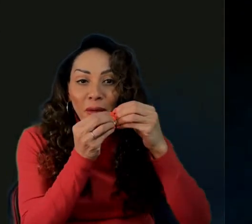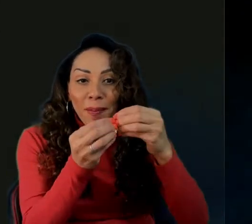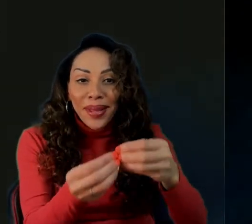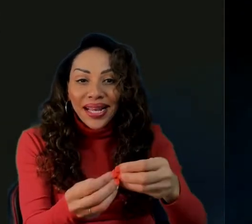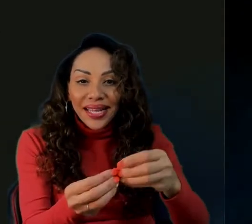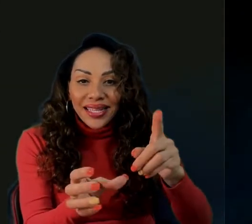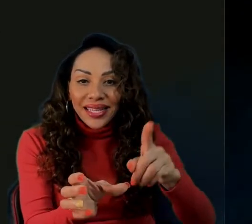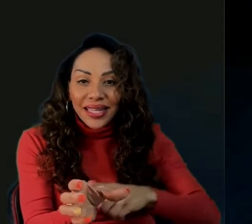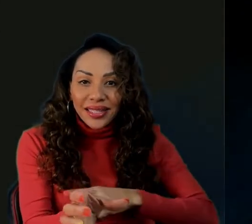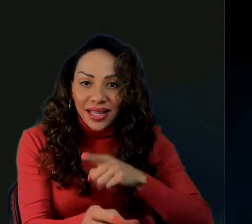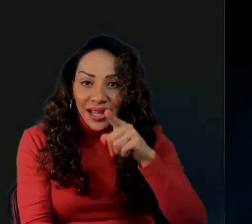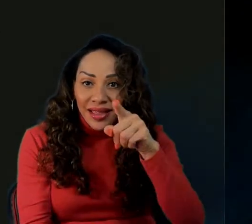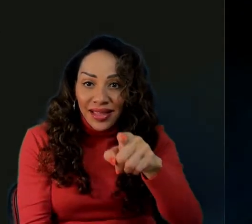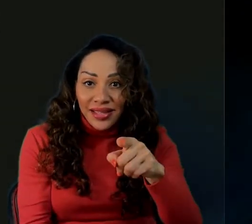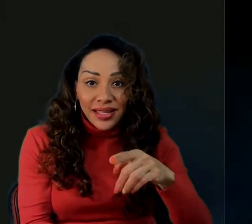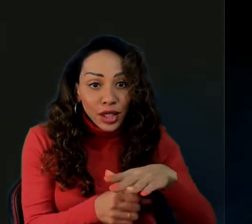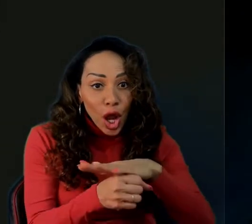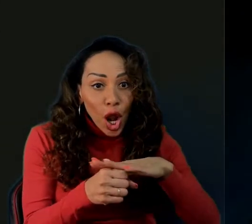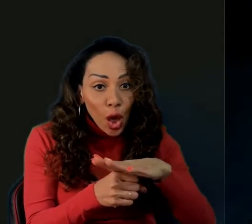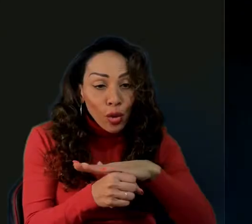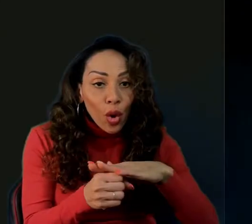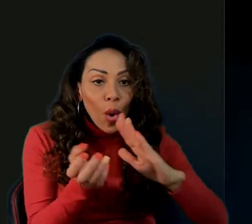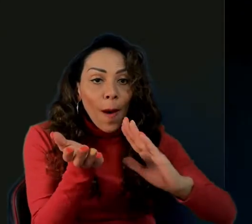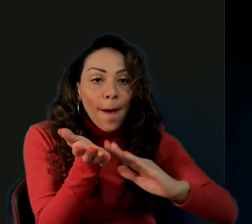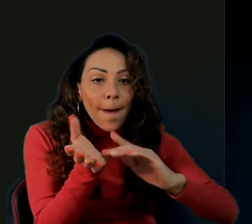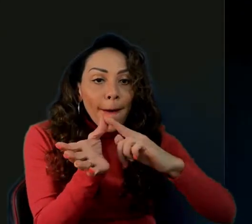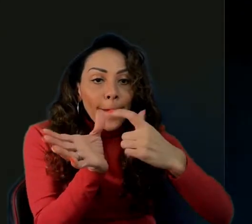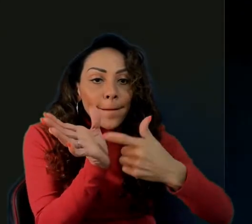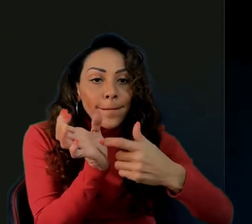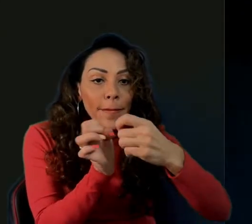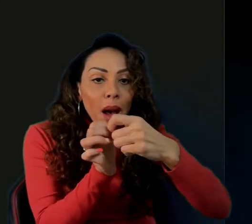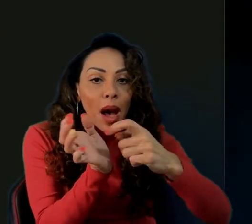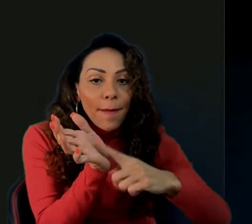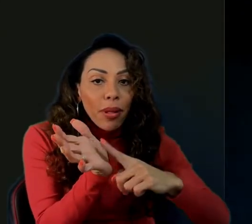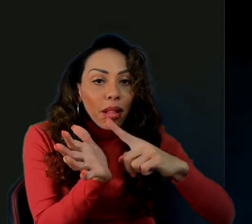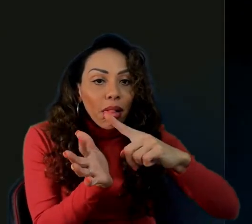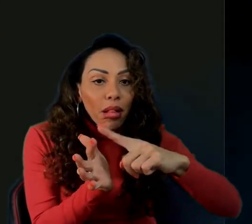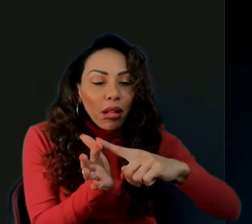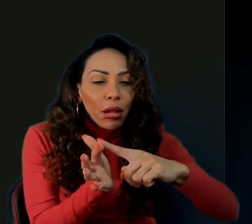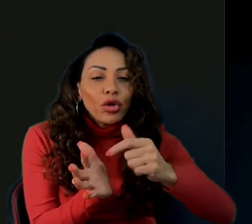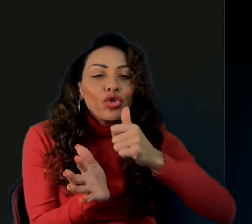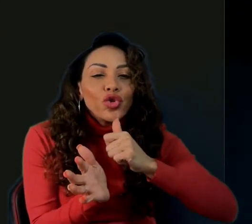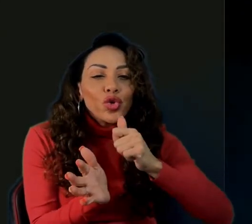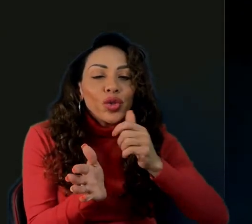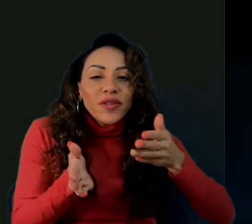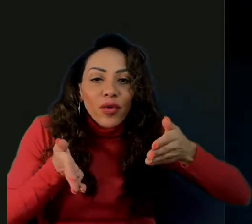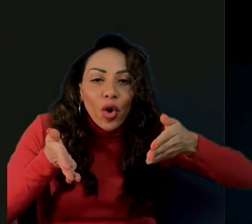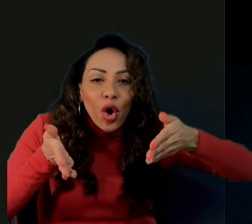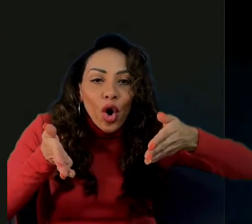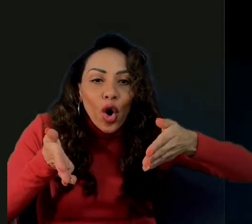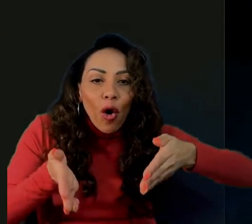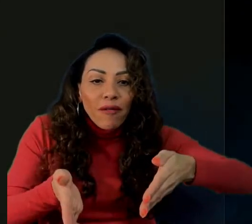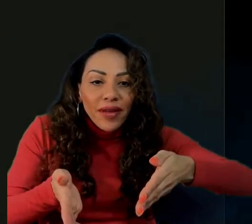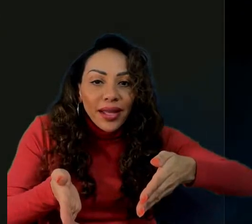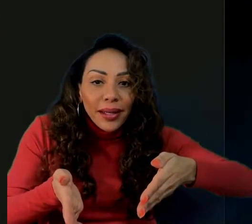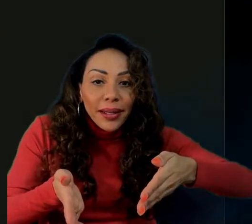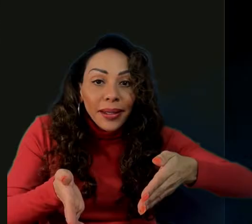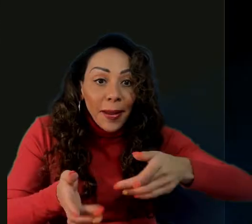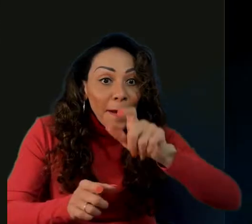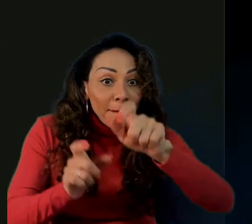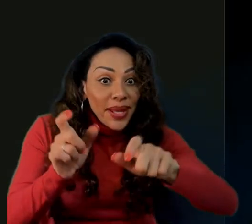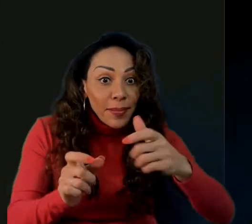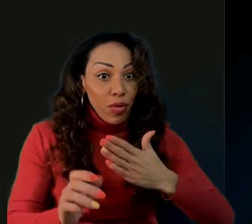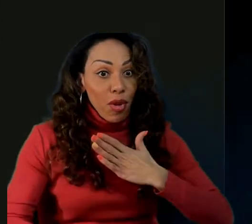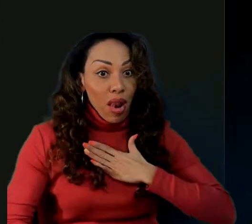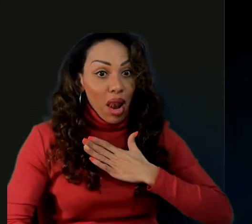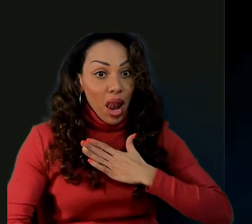is local to the area. And people used to collect them because they look like landscapes. And this is